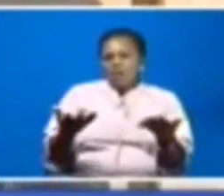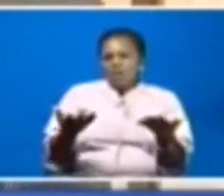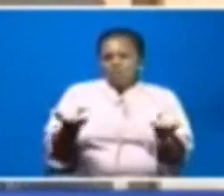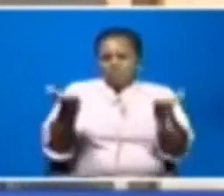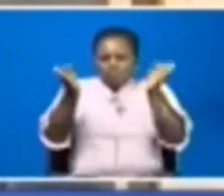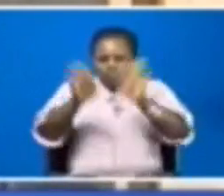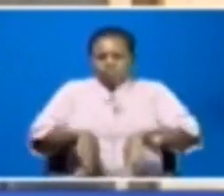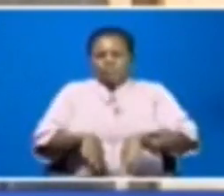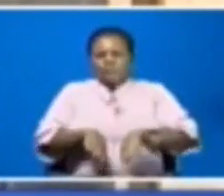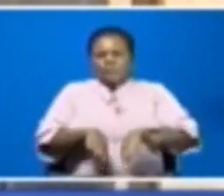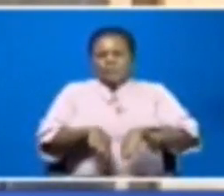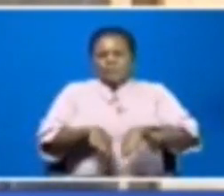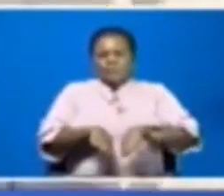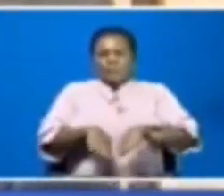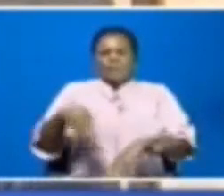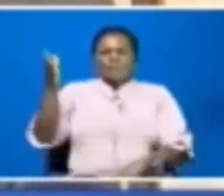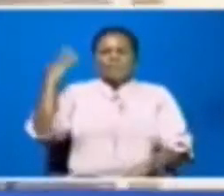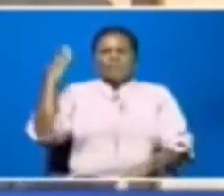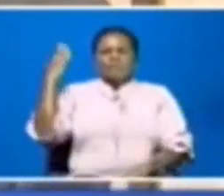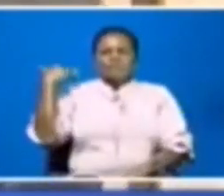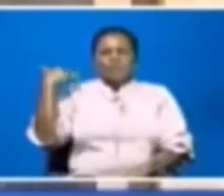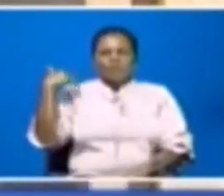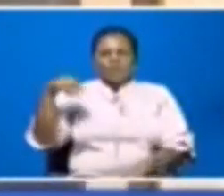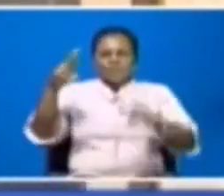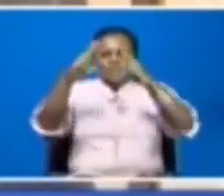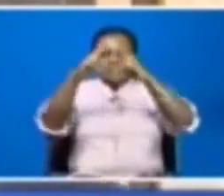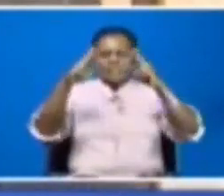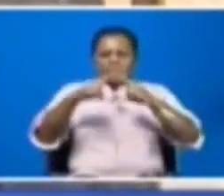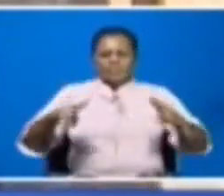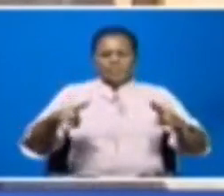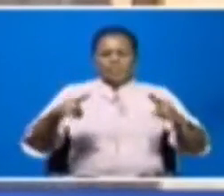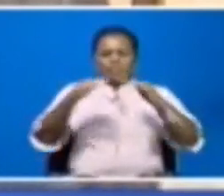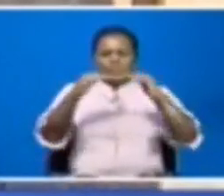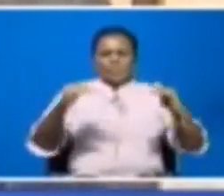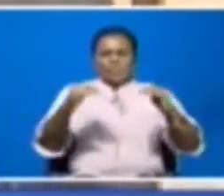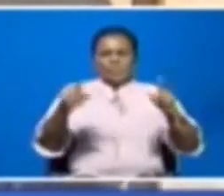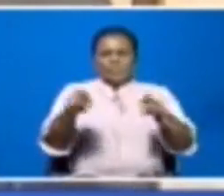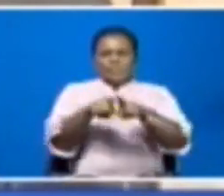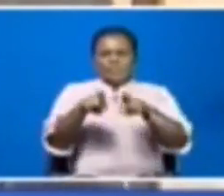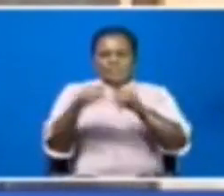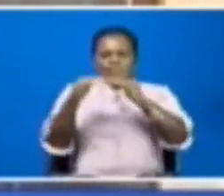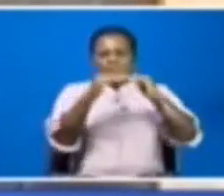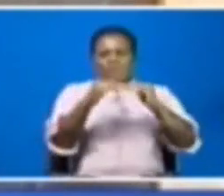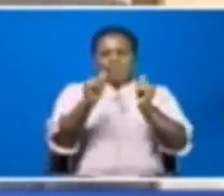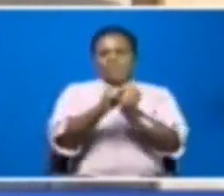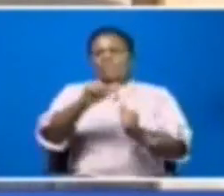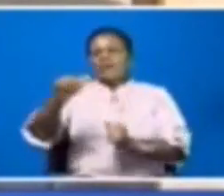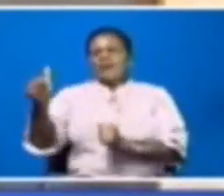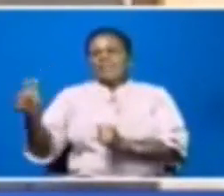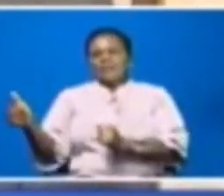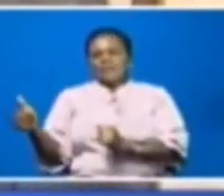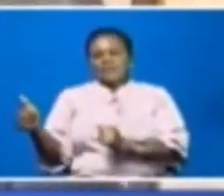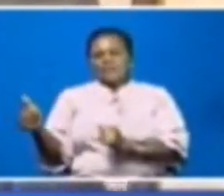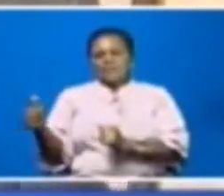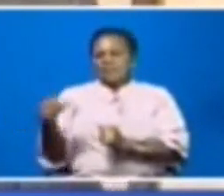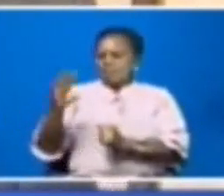the ones that were already at an international level and bring them to the same level with all the others.